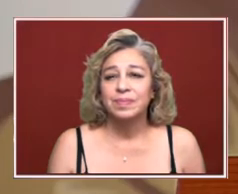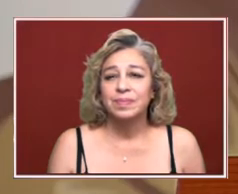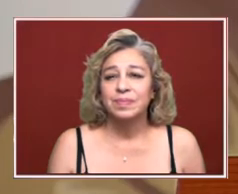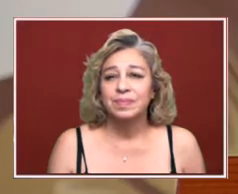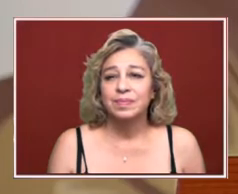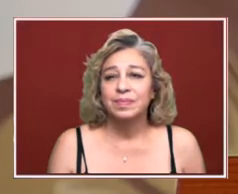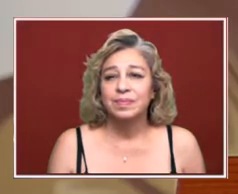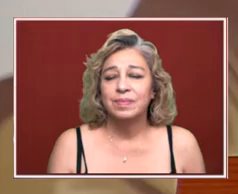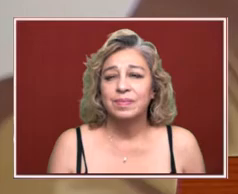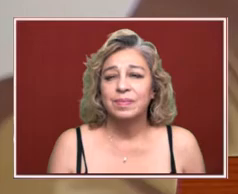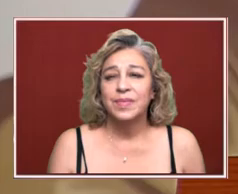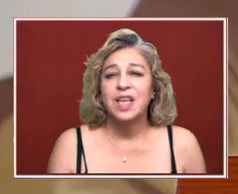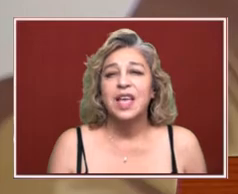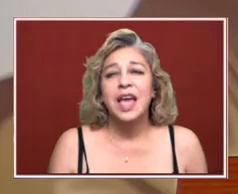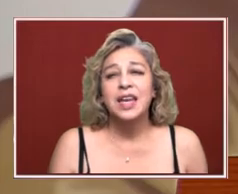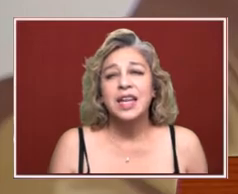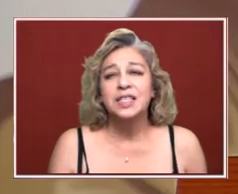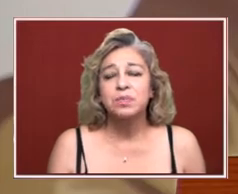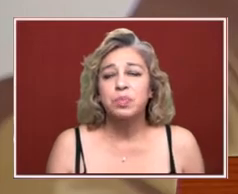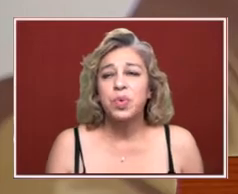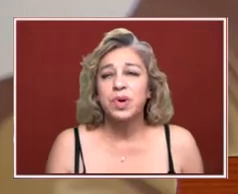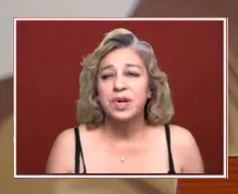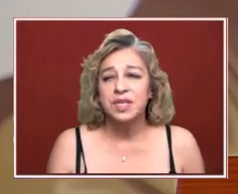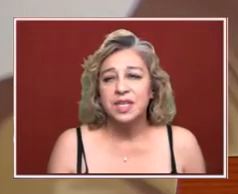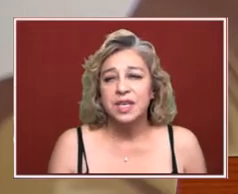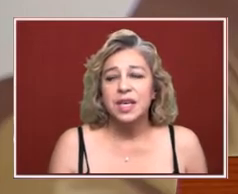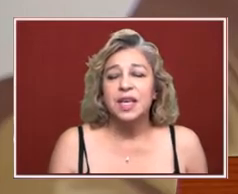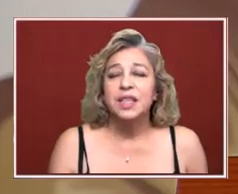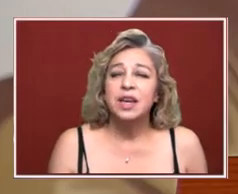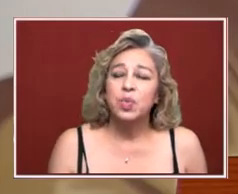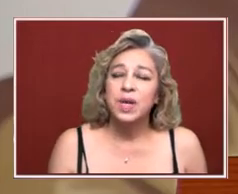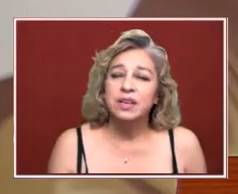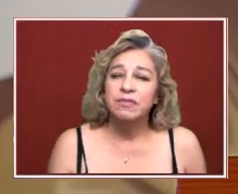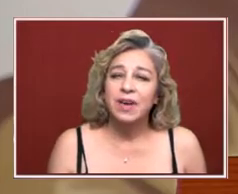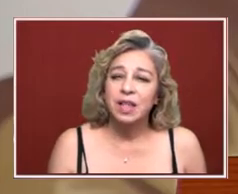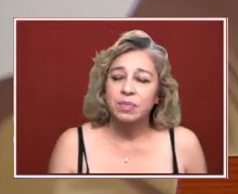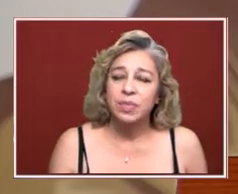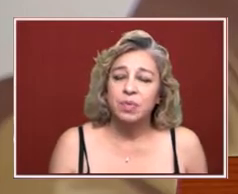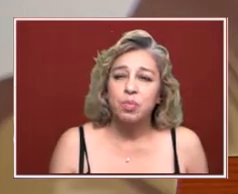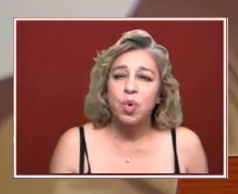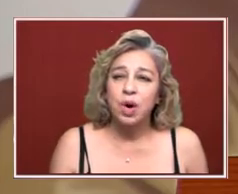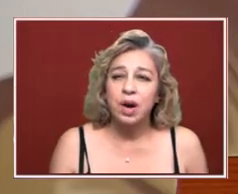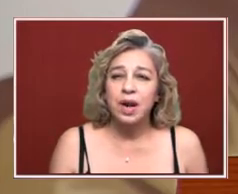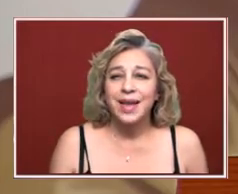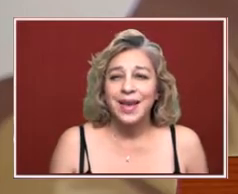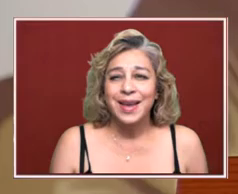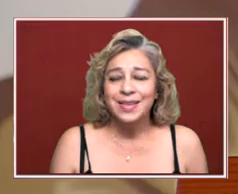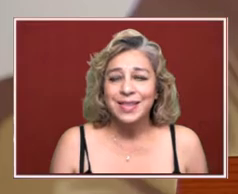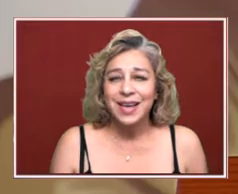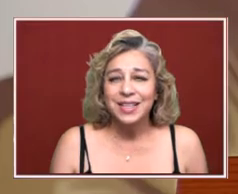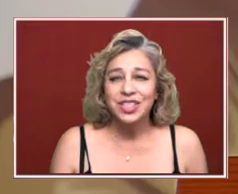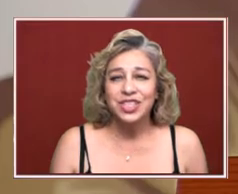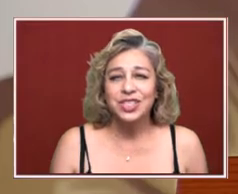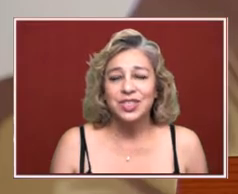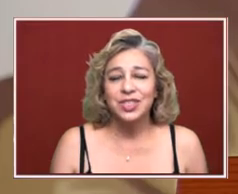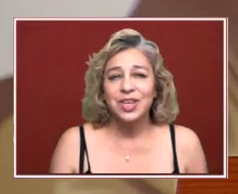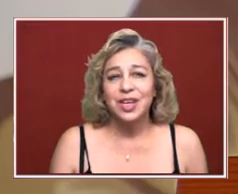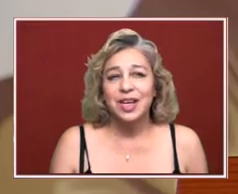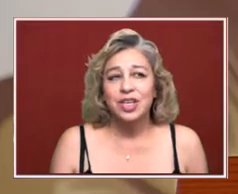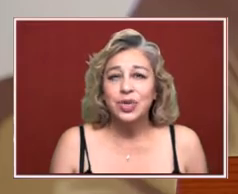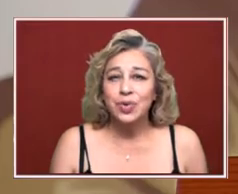tareas de inteligencia. And it is important that we develop more